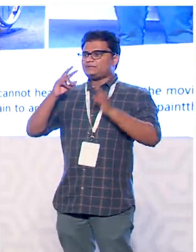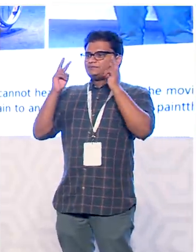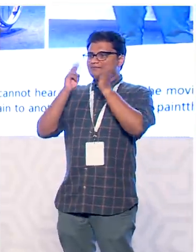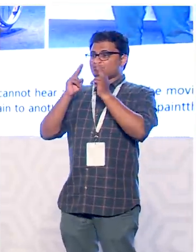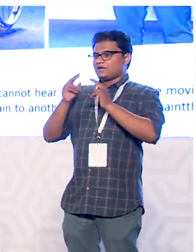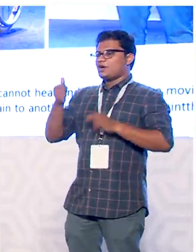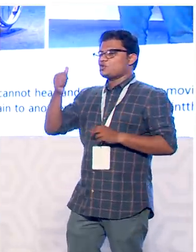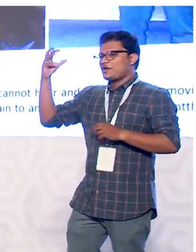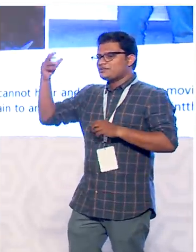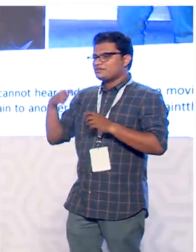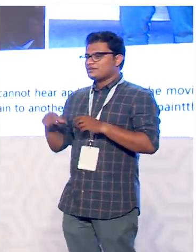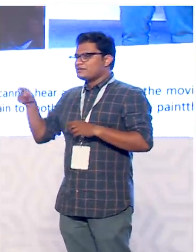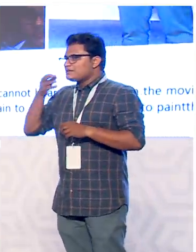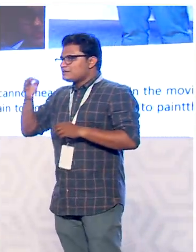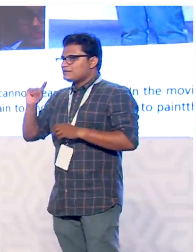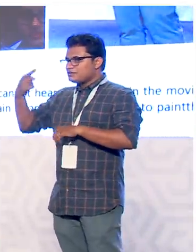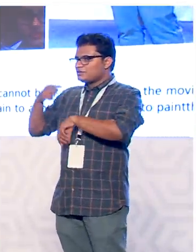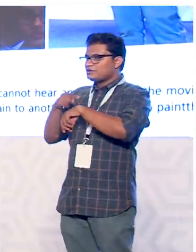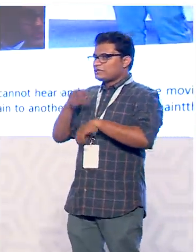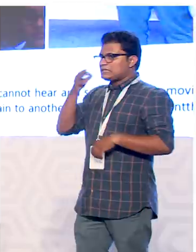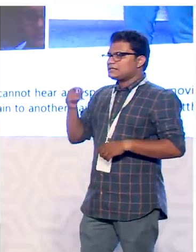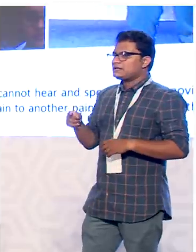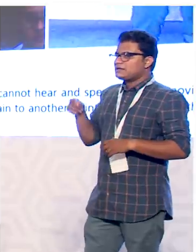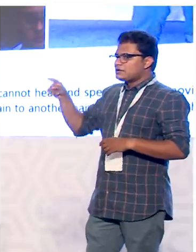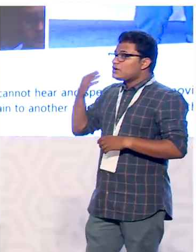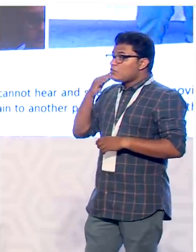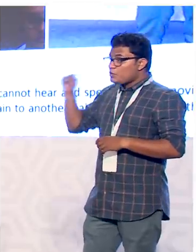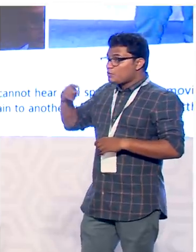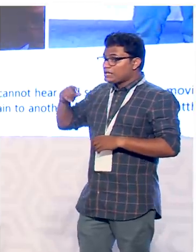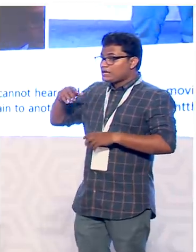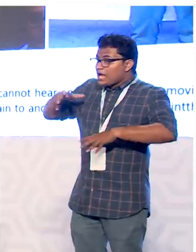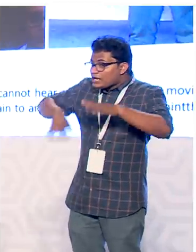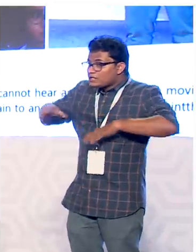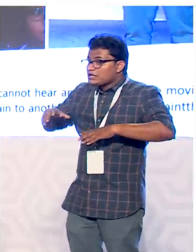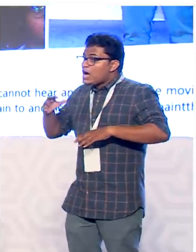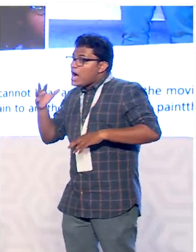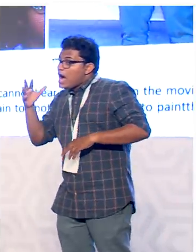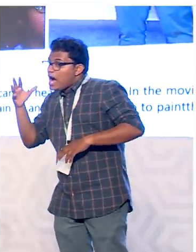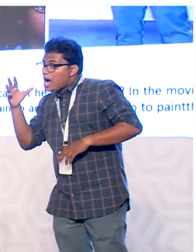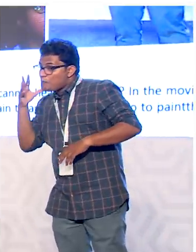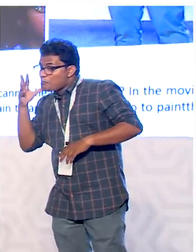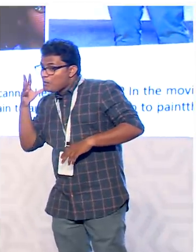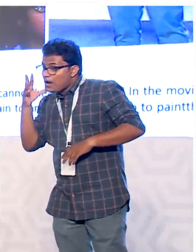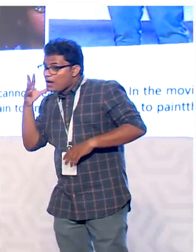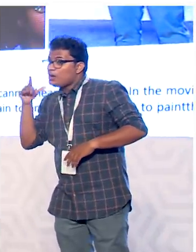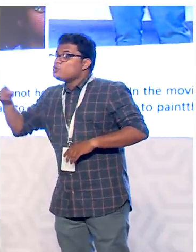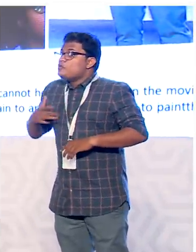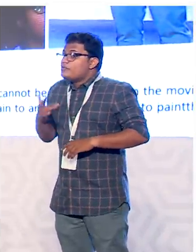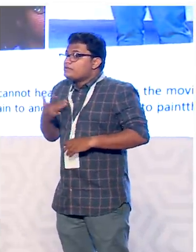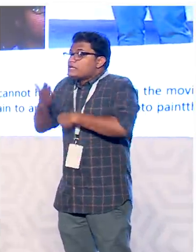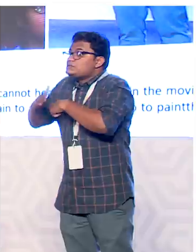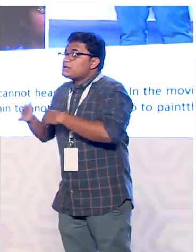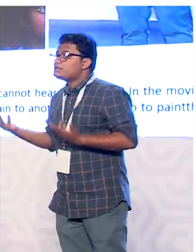Very good afternoon. Ma'am, first time I want to ask you one thing. Like, when you act as a mother in a film, how you feel that experience?